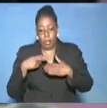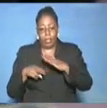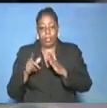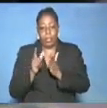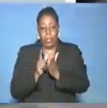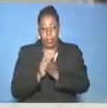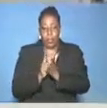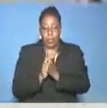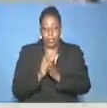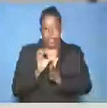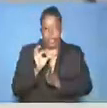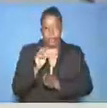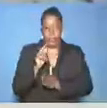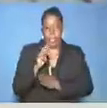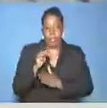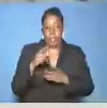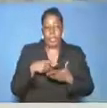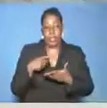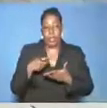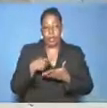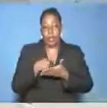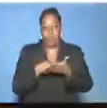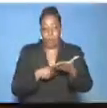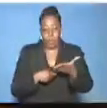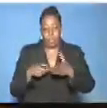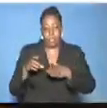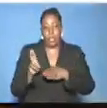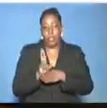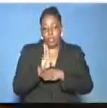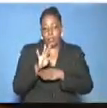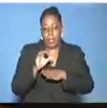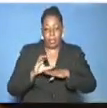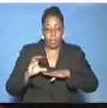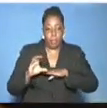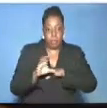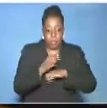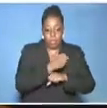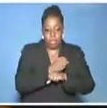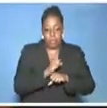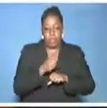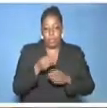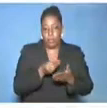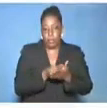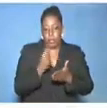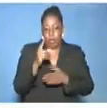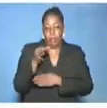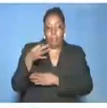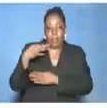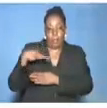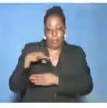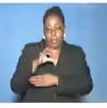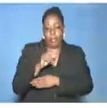law, and FTM shall bear the cost incurred by the commission in safeguarding those assets for the benefit of